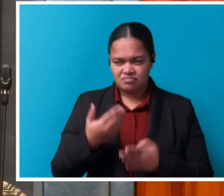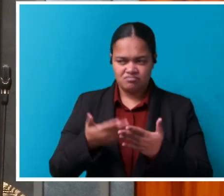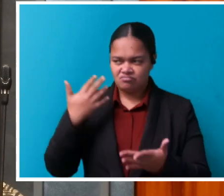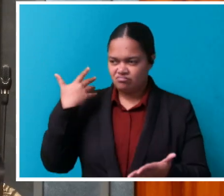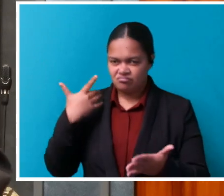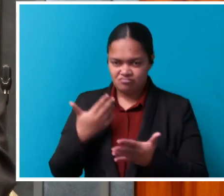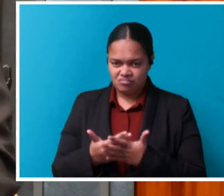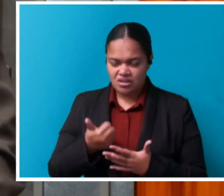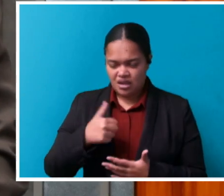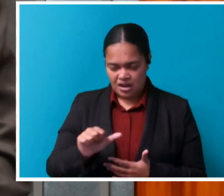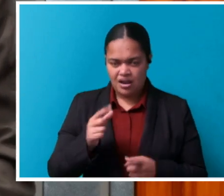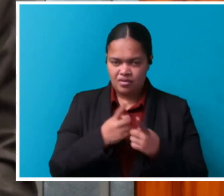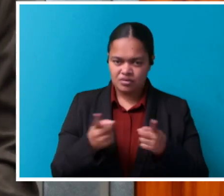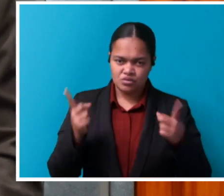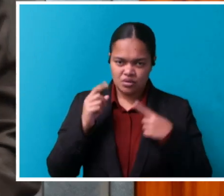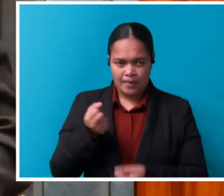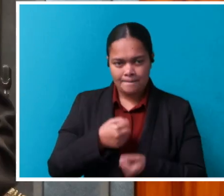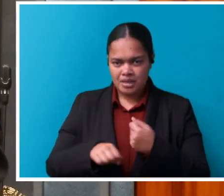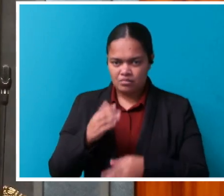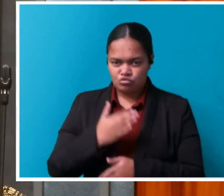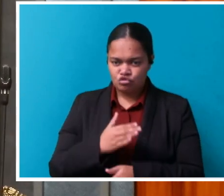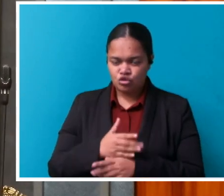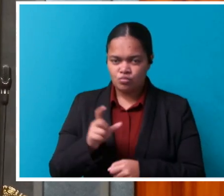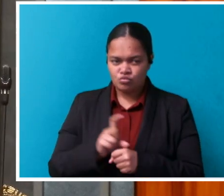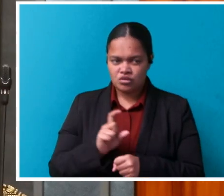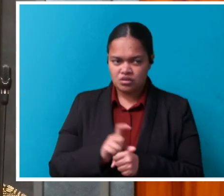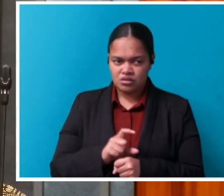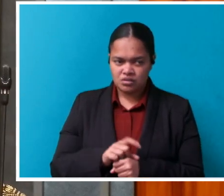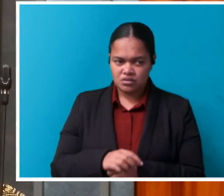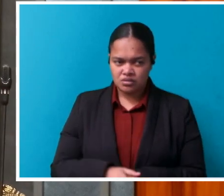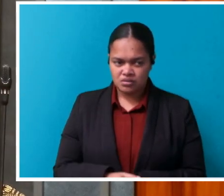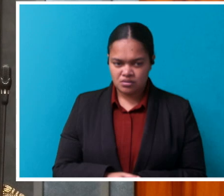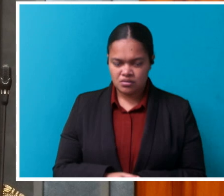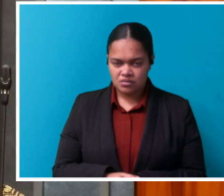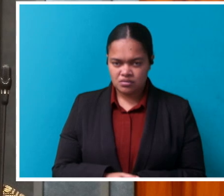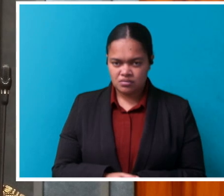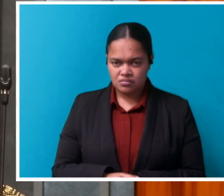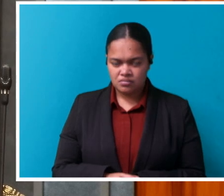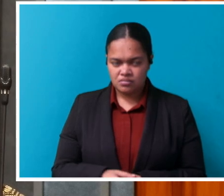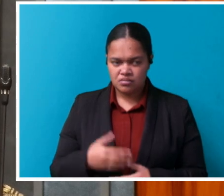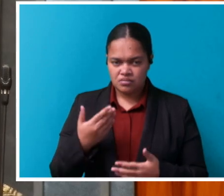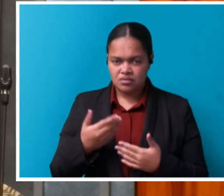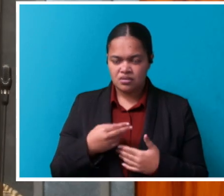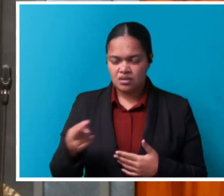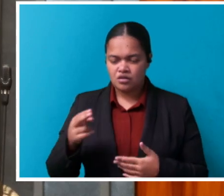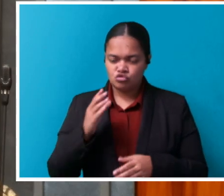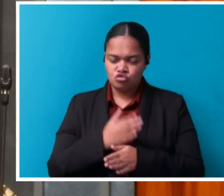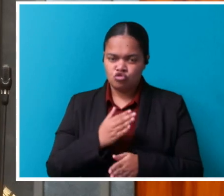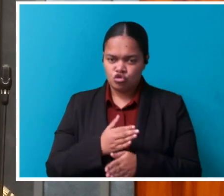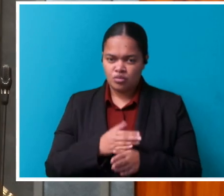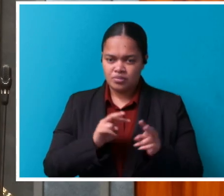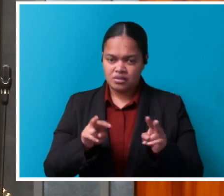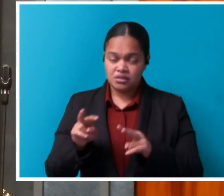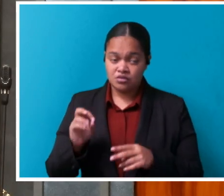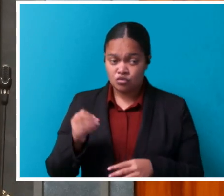allow graduates to become job creators instead of job seekers. Madam Deputy Speaker,